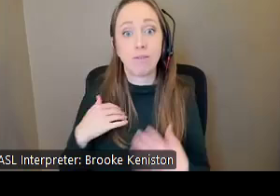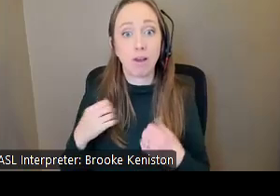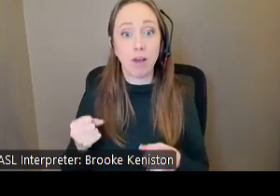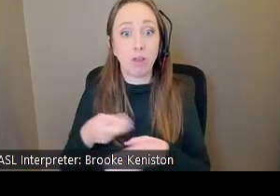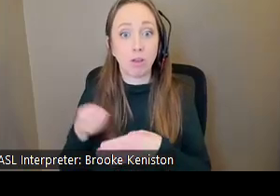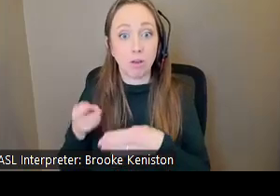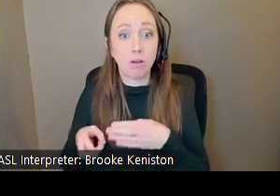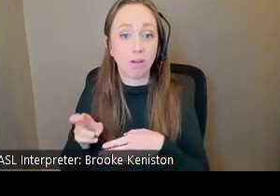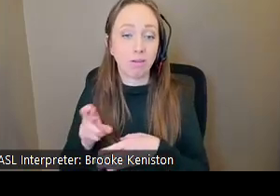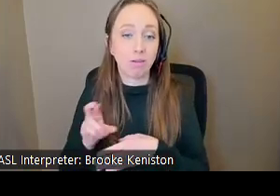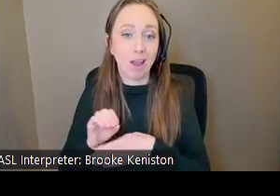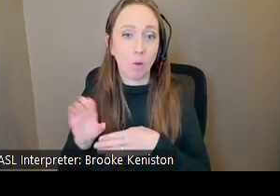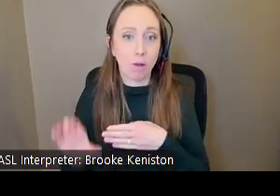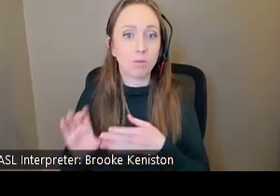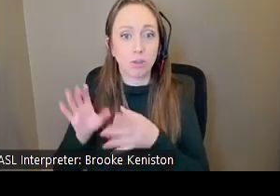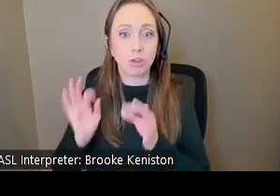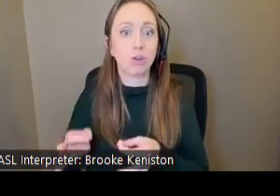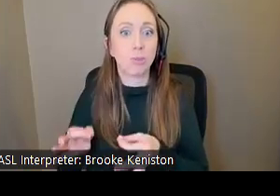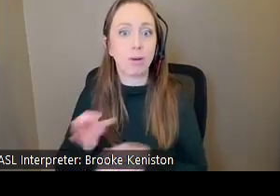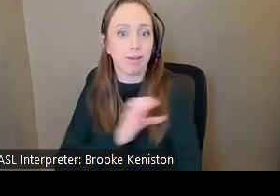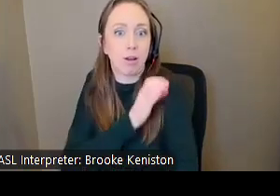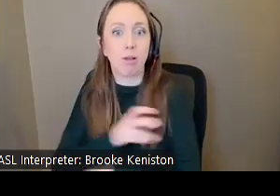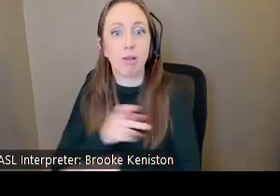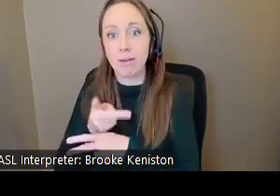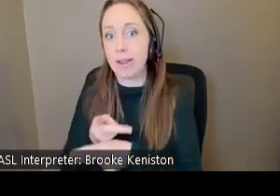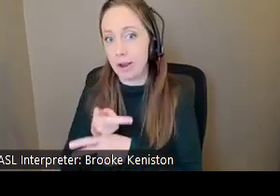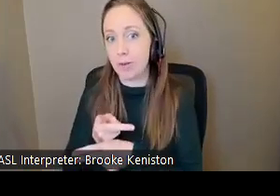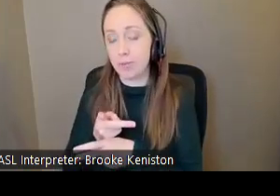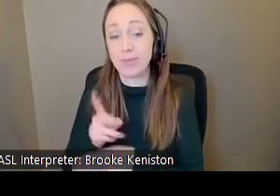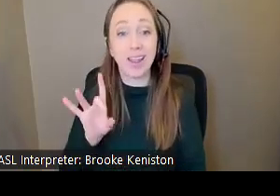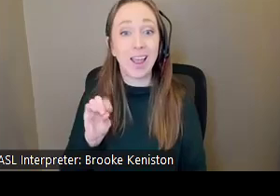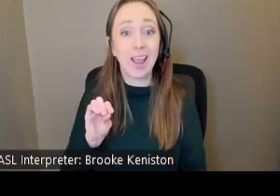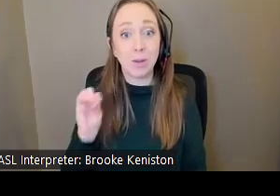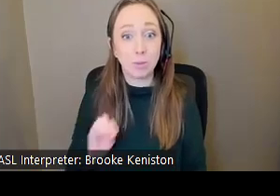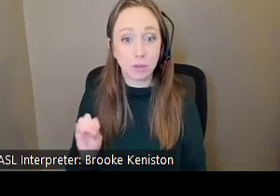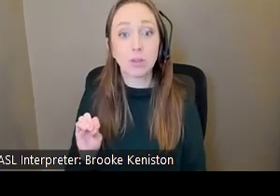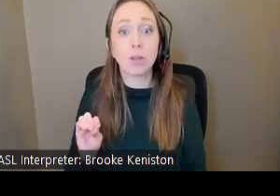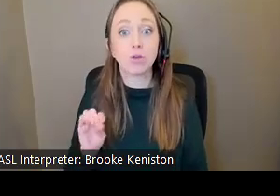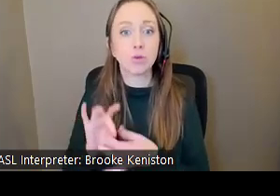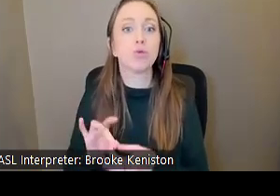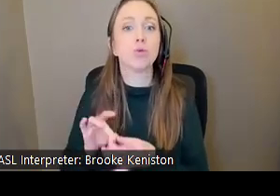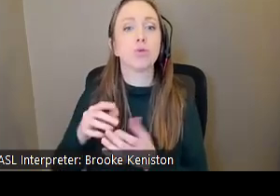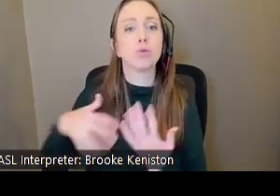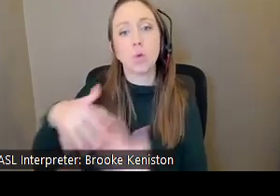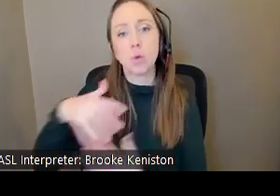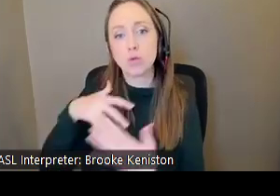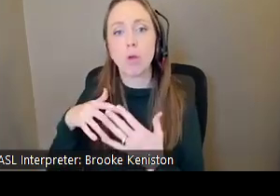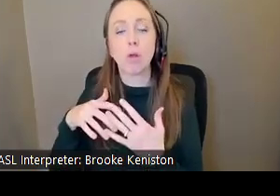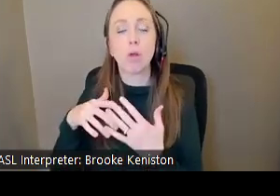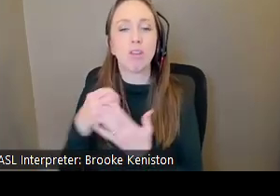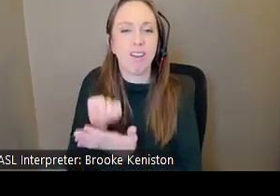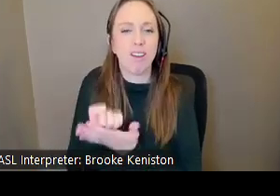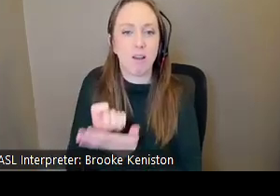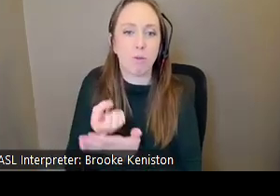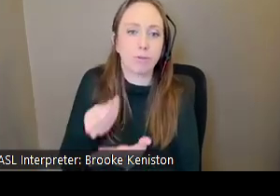care, and about 80% of outcome, they come from social and economic factors, right? And